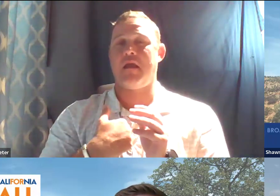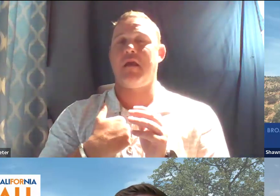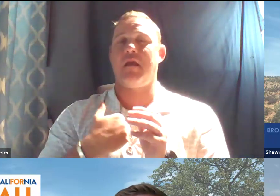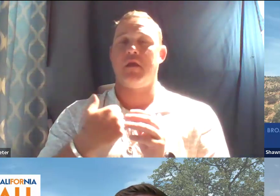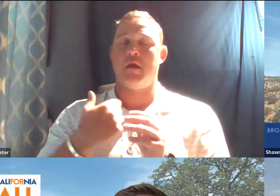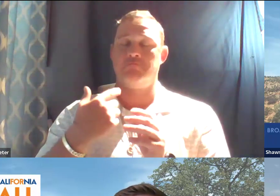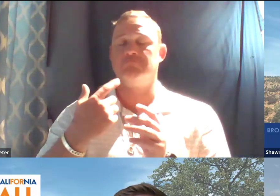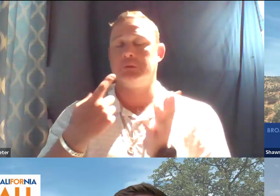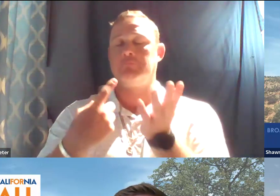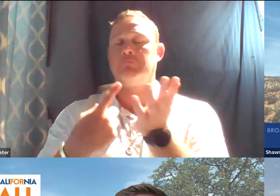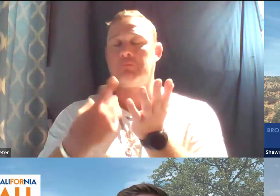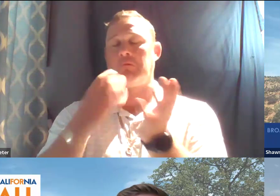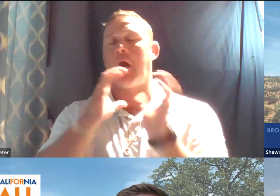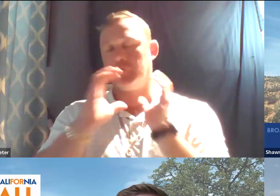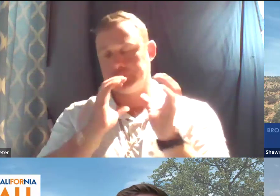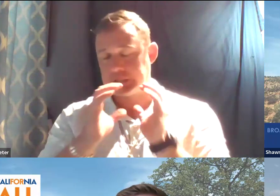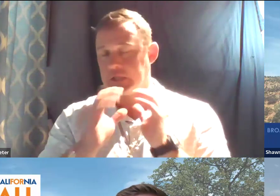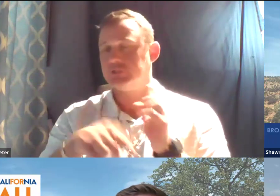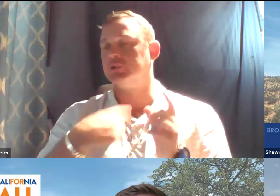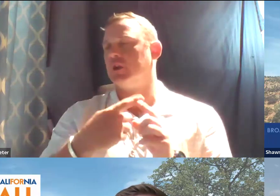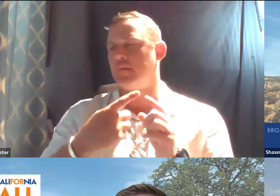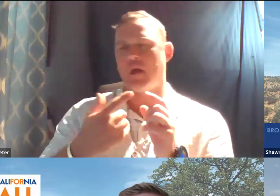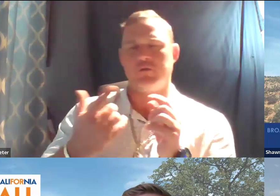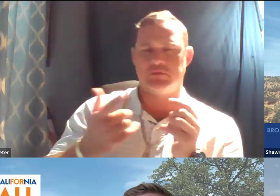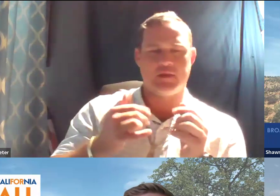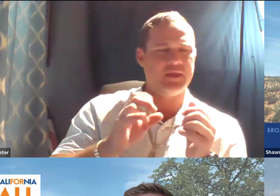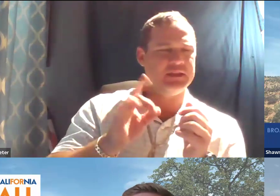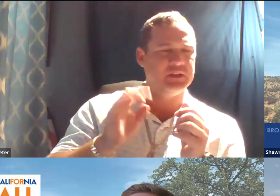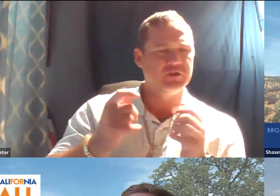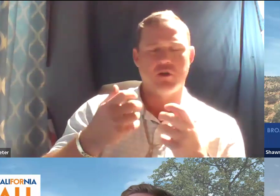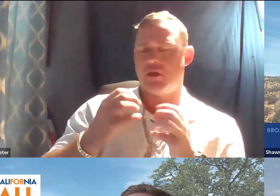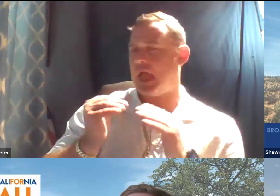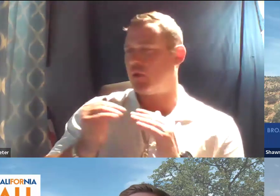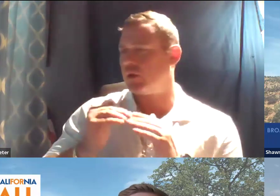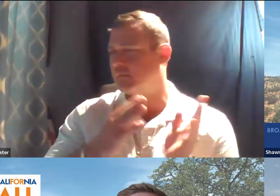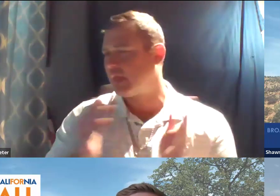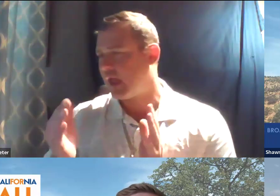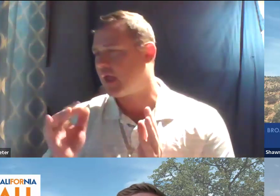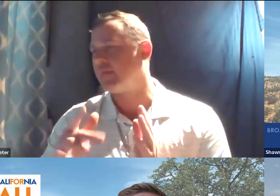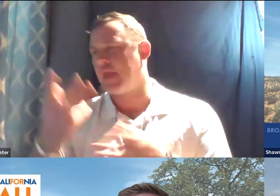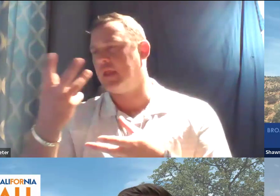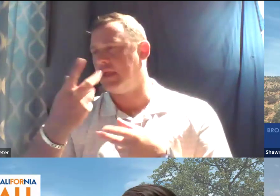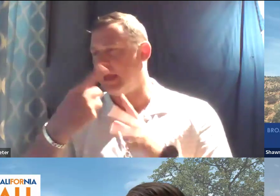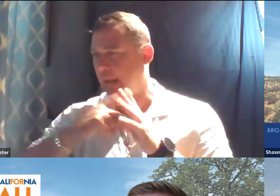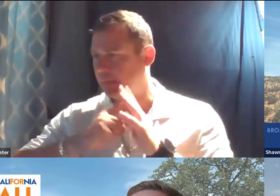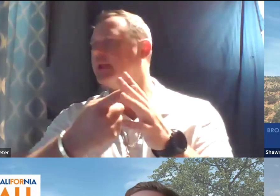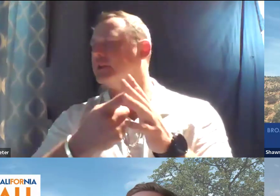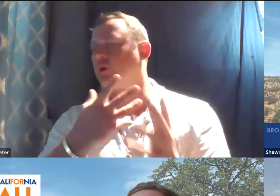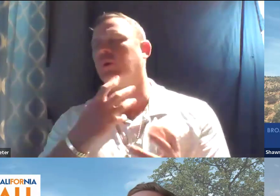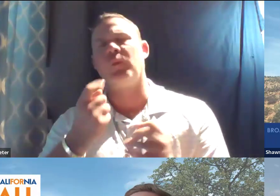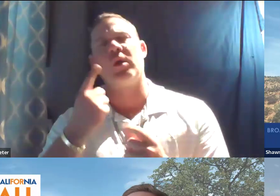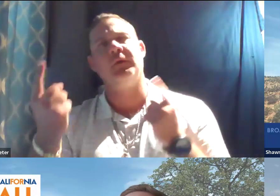unscripted conversation about the role that devices would play in the digital equity plan implementation. And we wanted to be